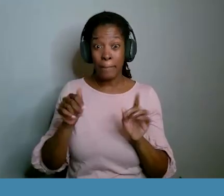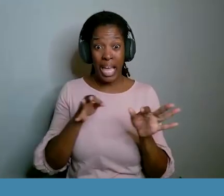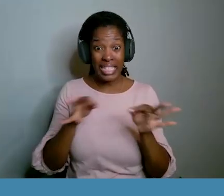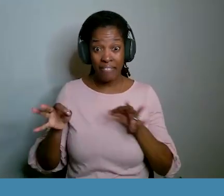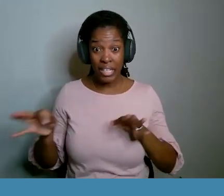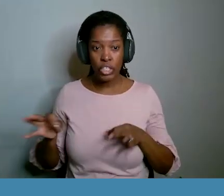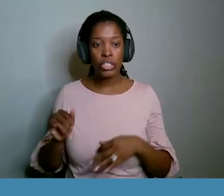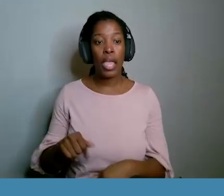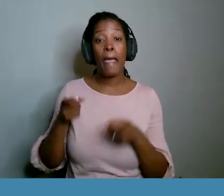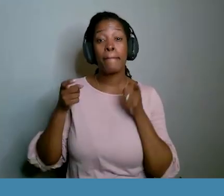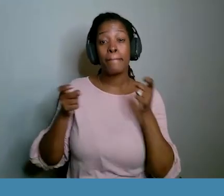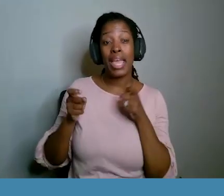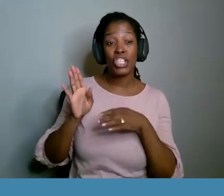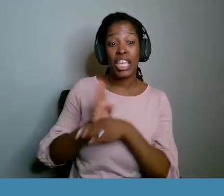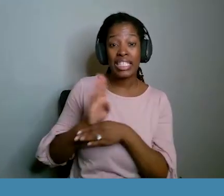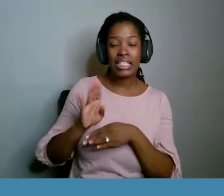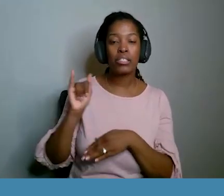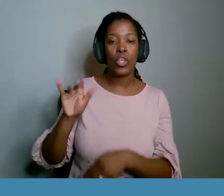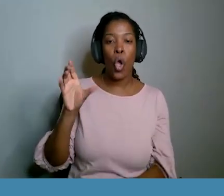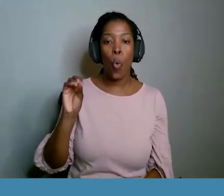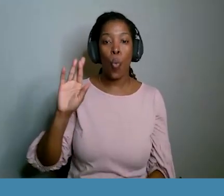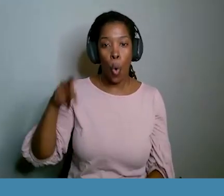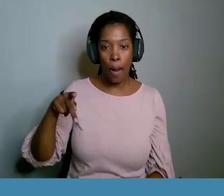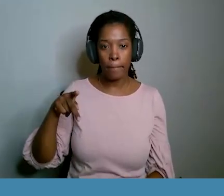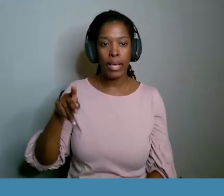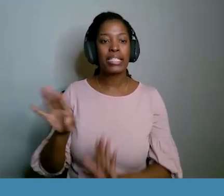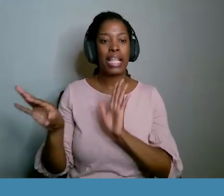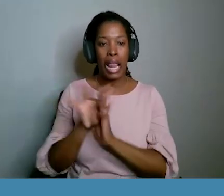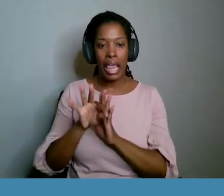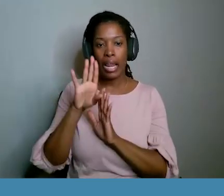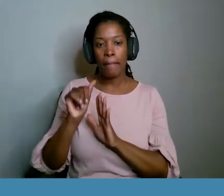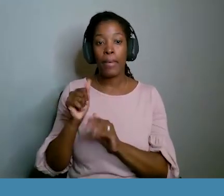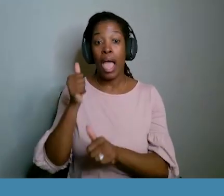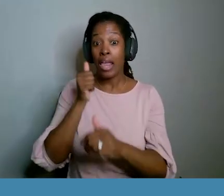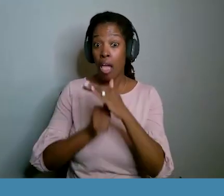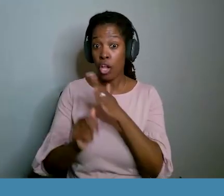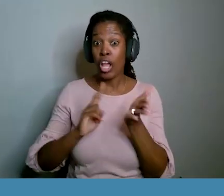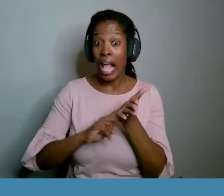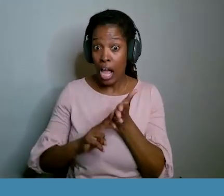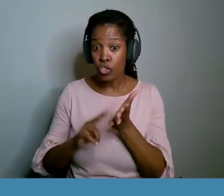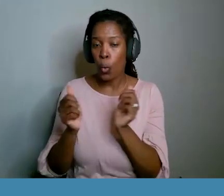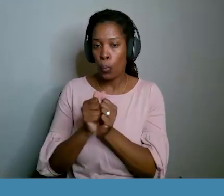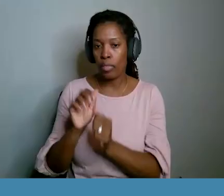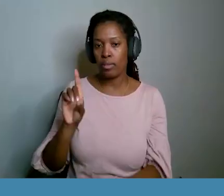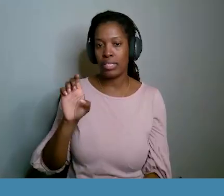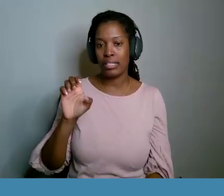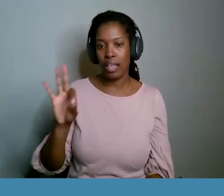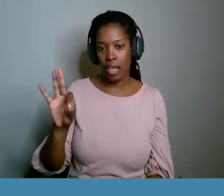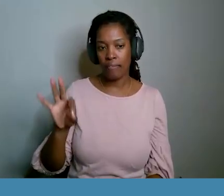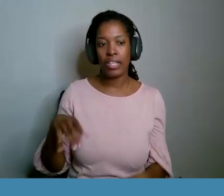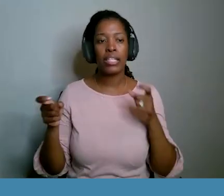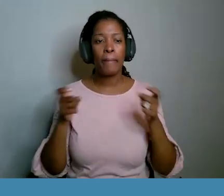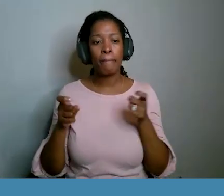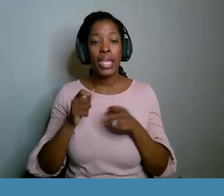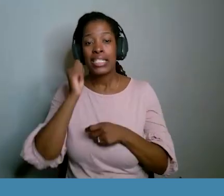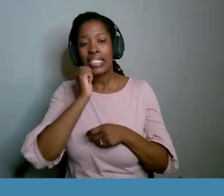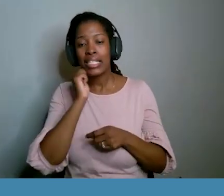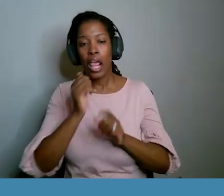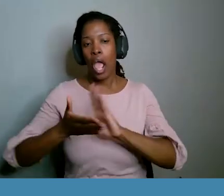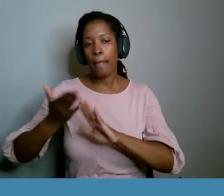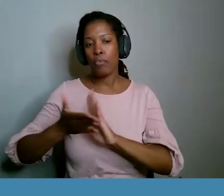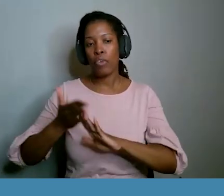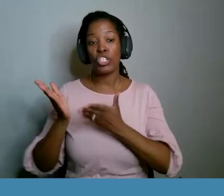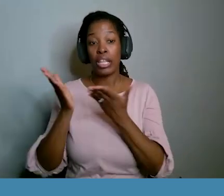managing entities are corporations that are selected by and under contract with DCF to manage the daily operational